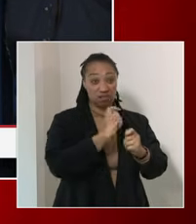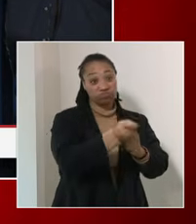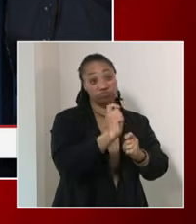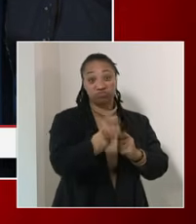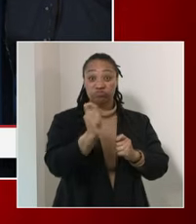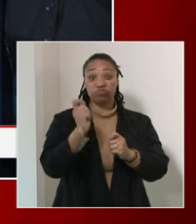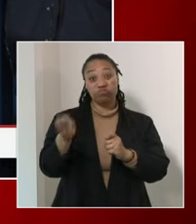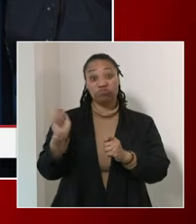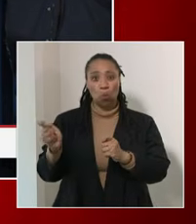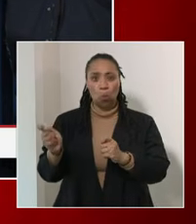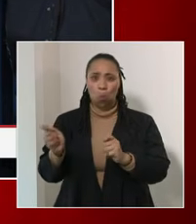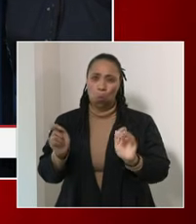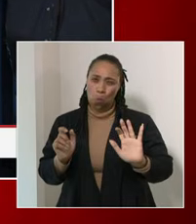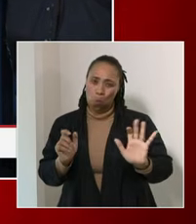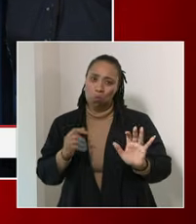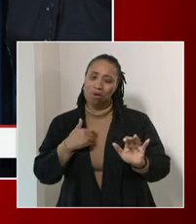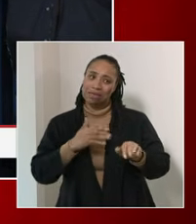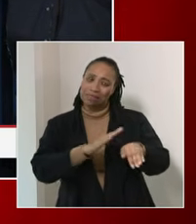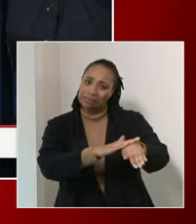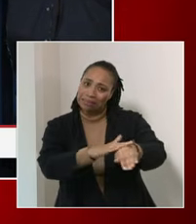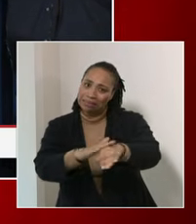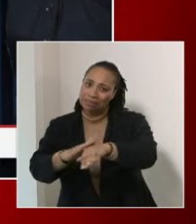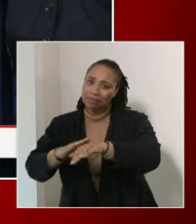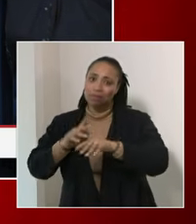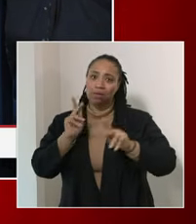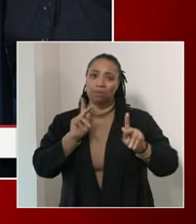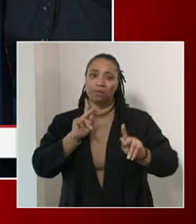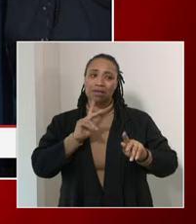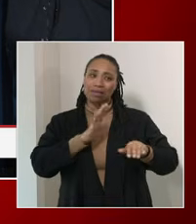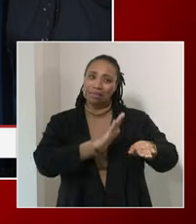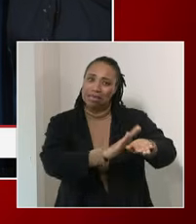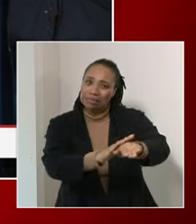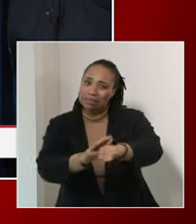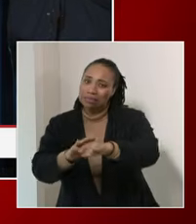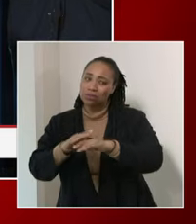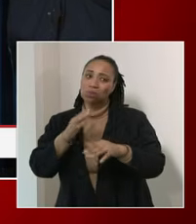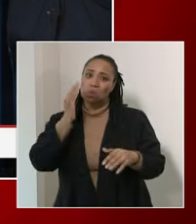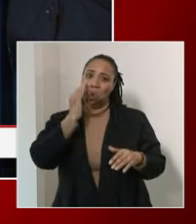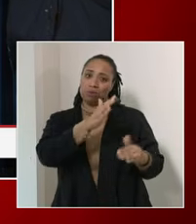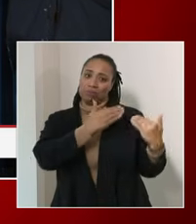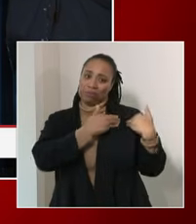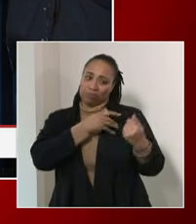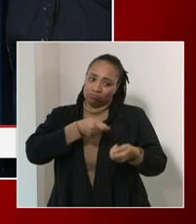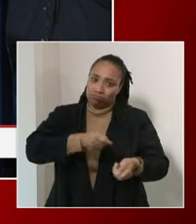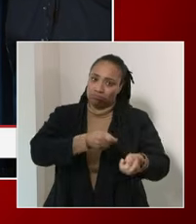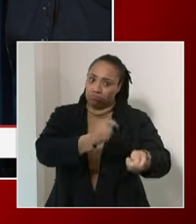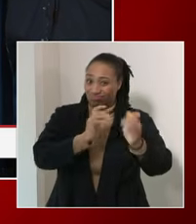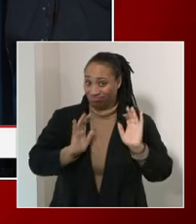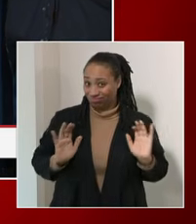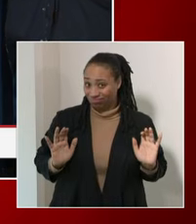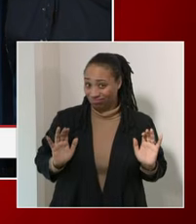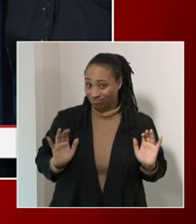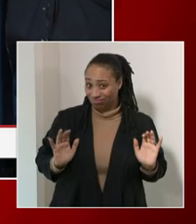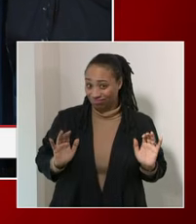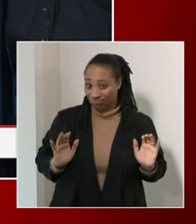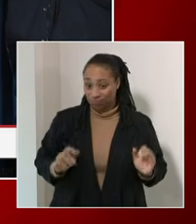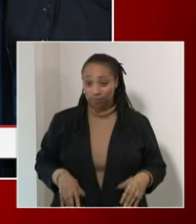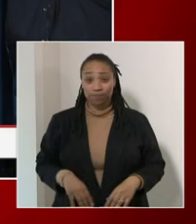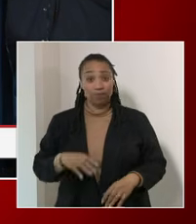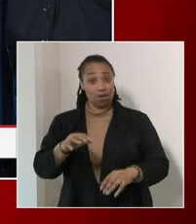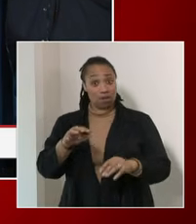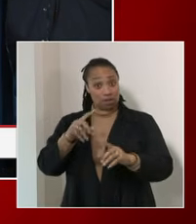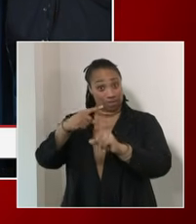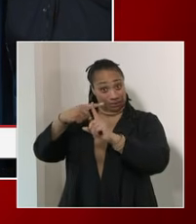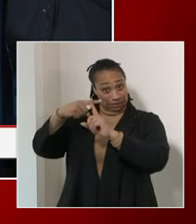know that they have to clear their sidewalks. And we think that the temperatures will be,